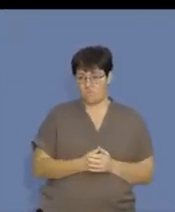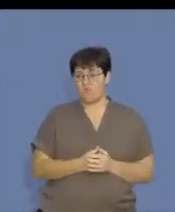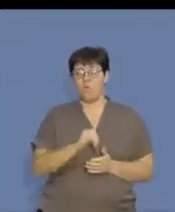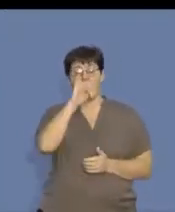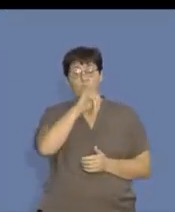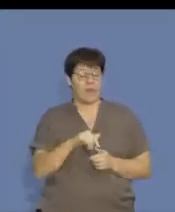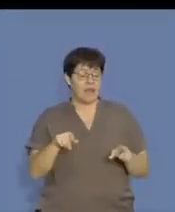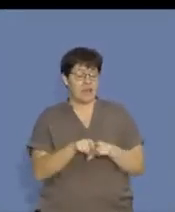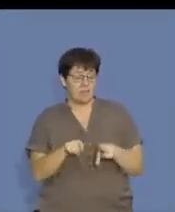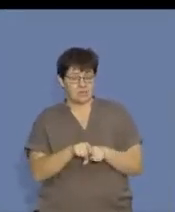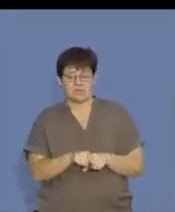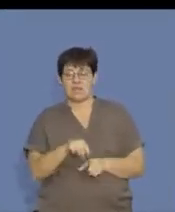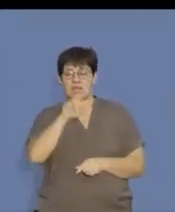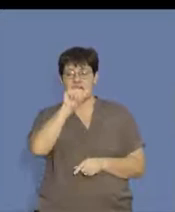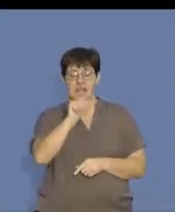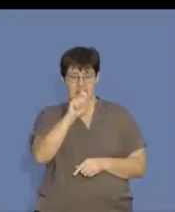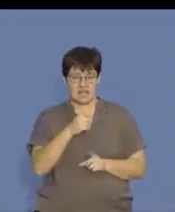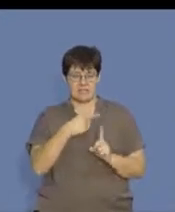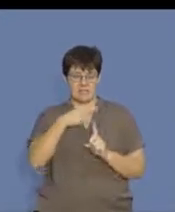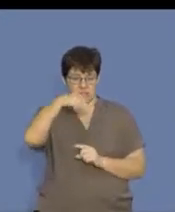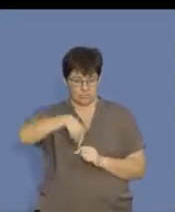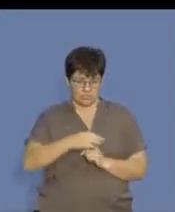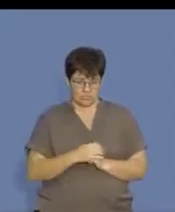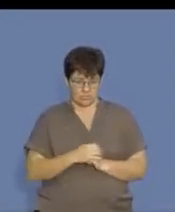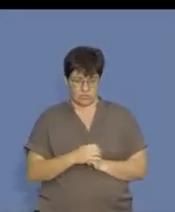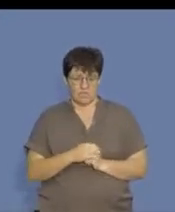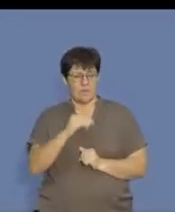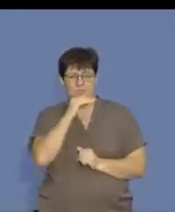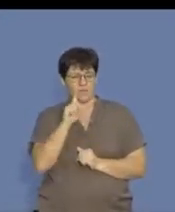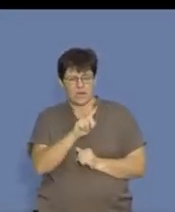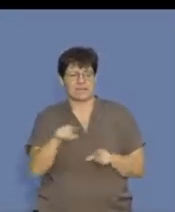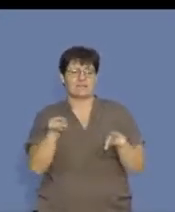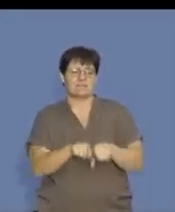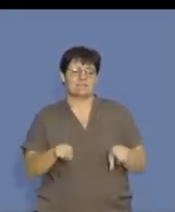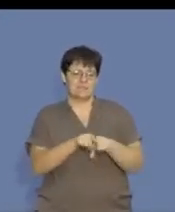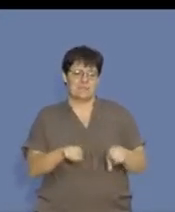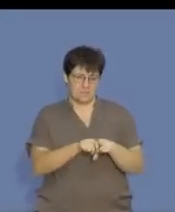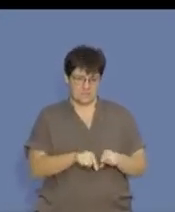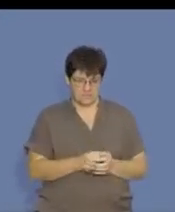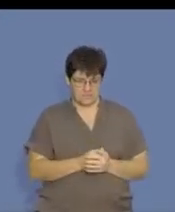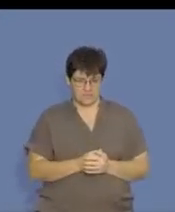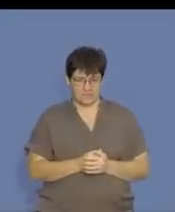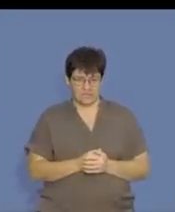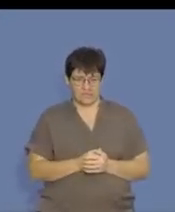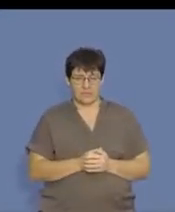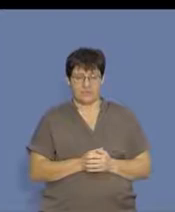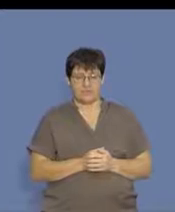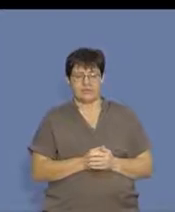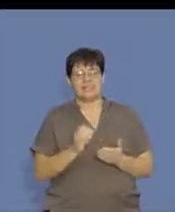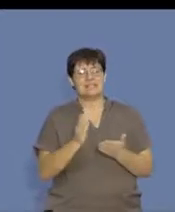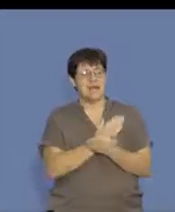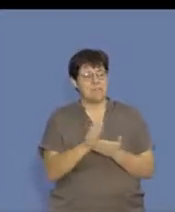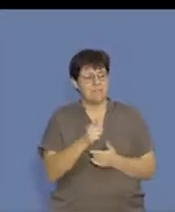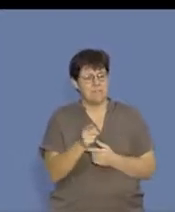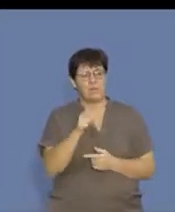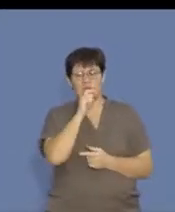y is equals to ax plus q. It really means one and the same thing. Just that some textbooks